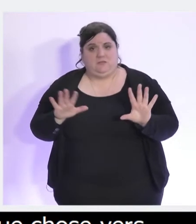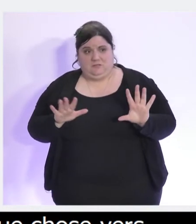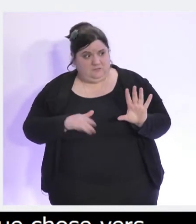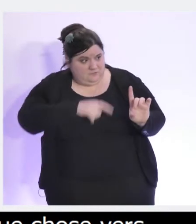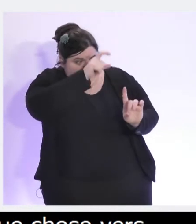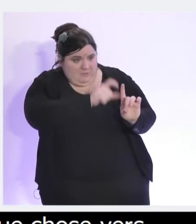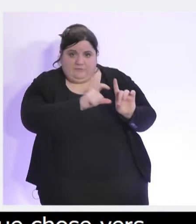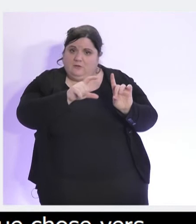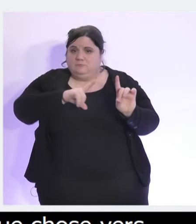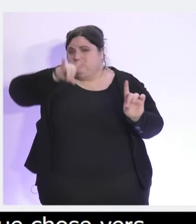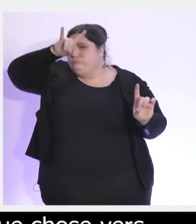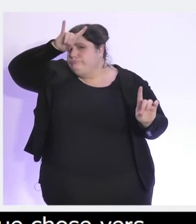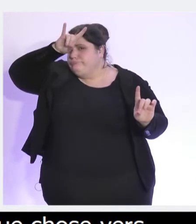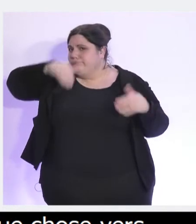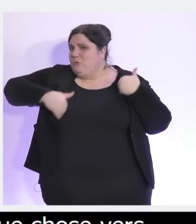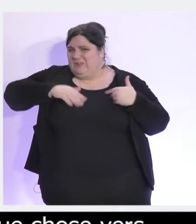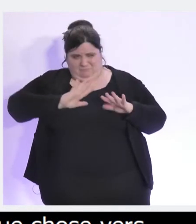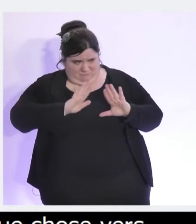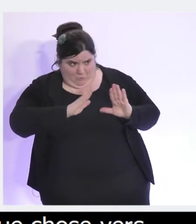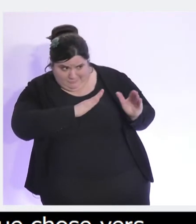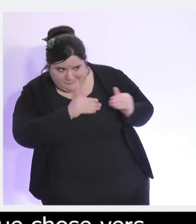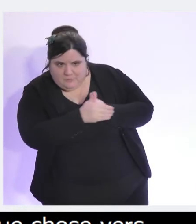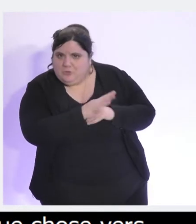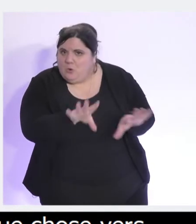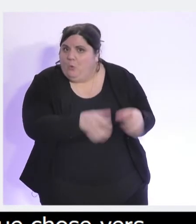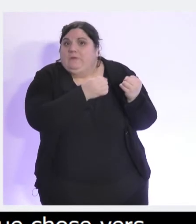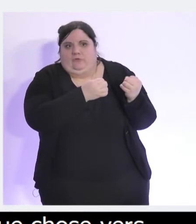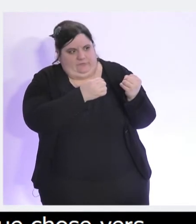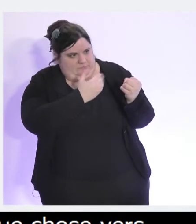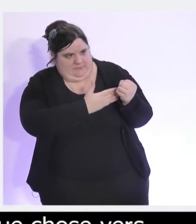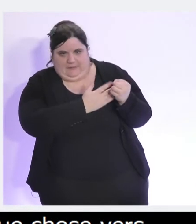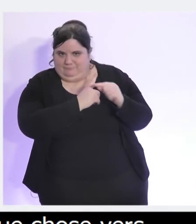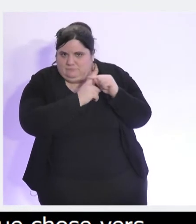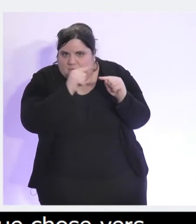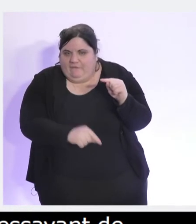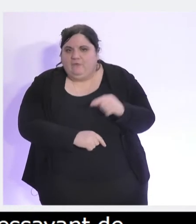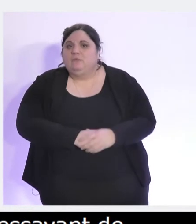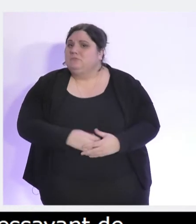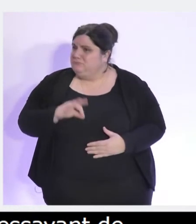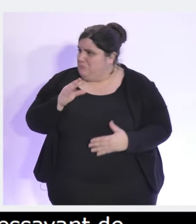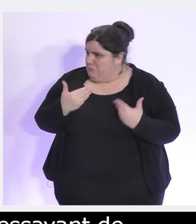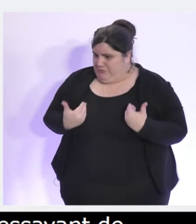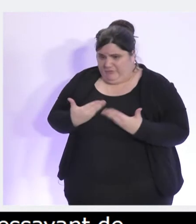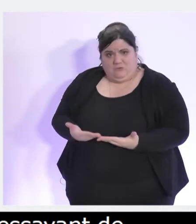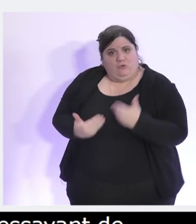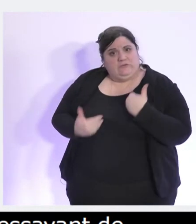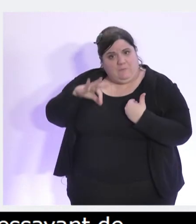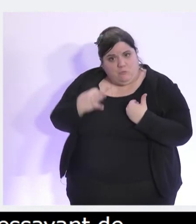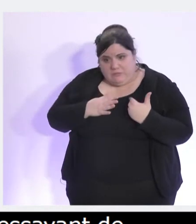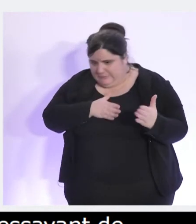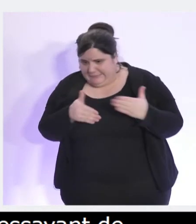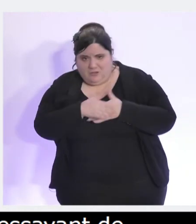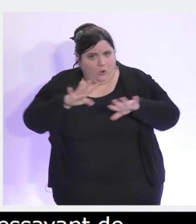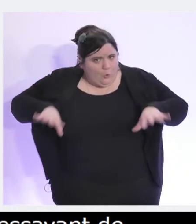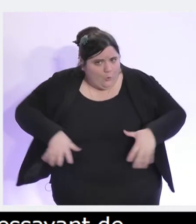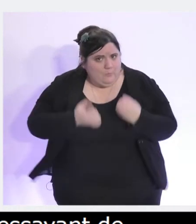have the disability, but you also have the ability. So it's a whole culture change which we